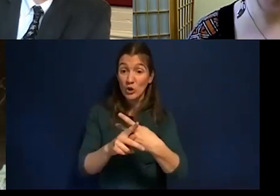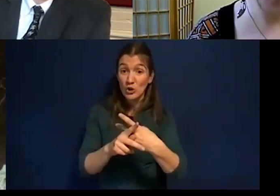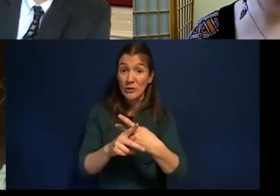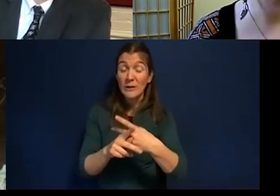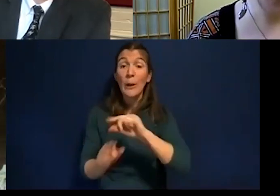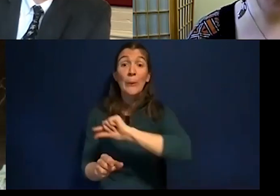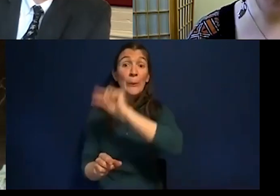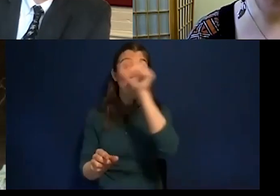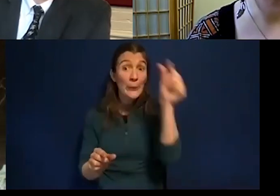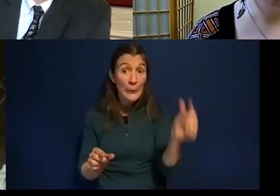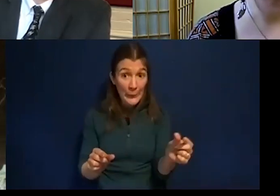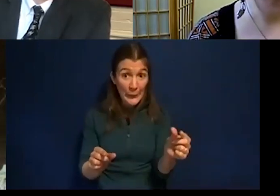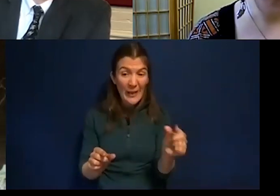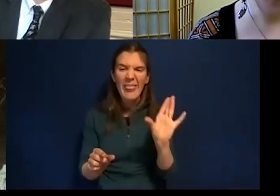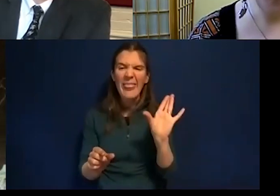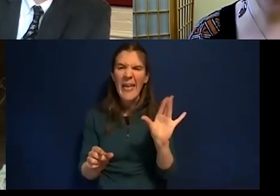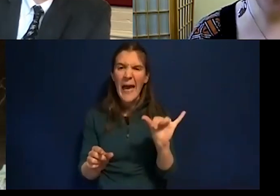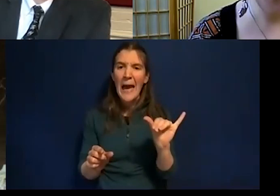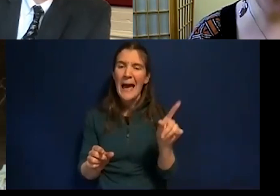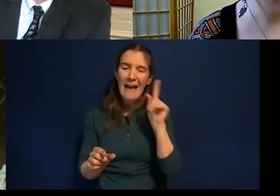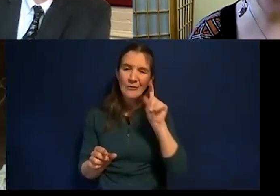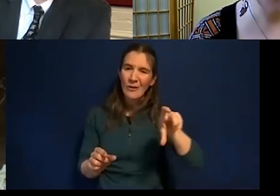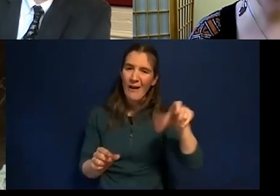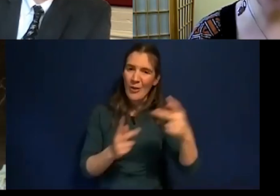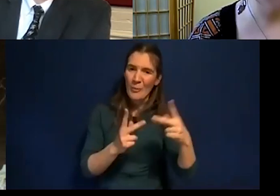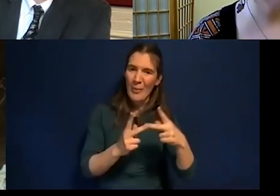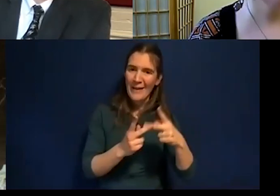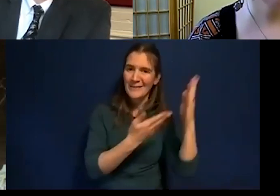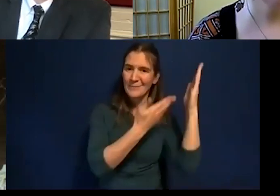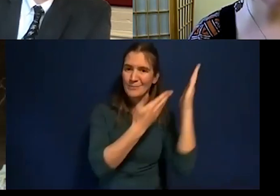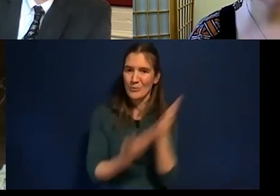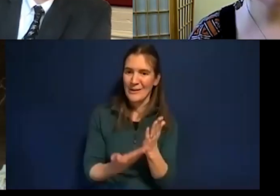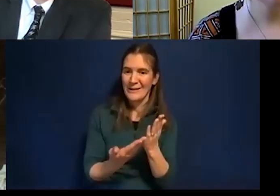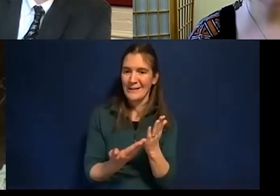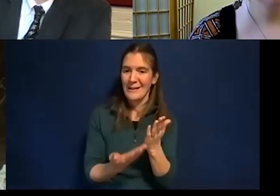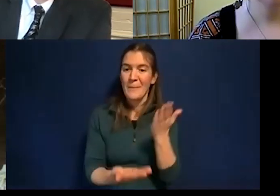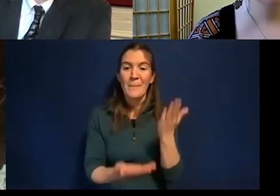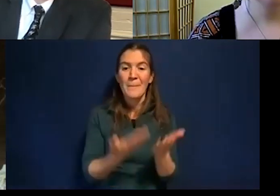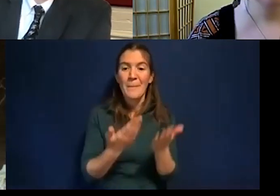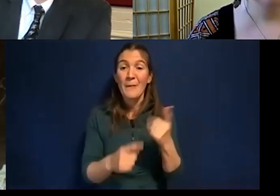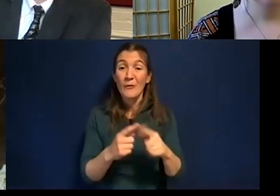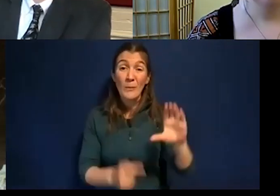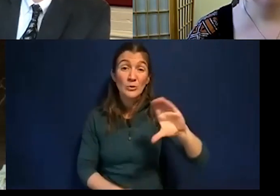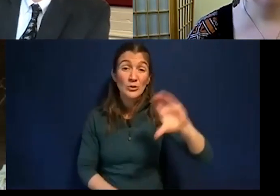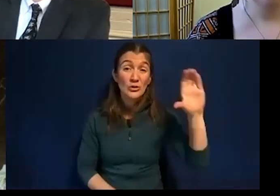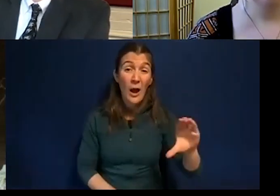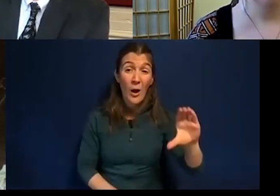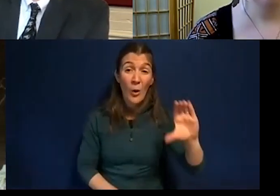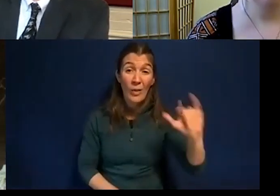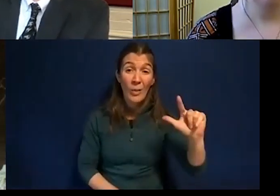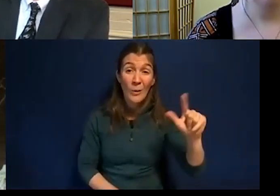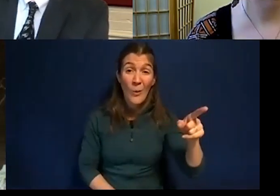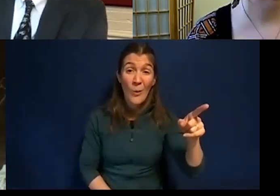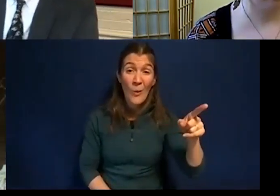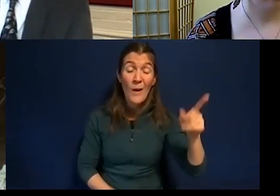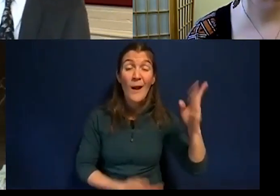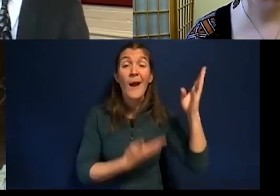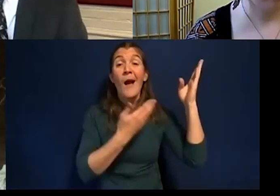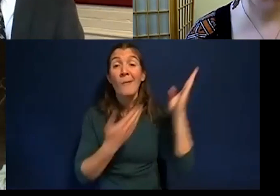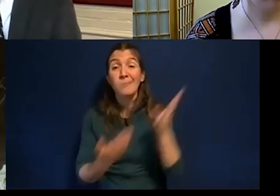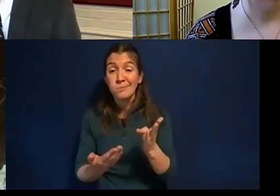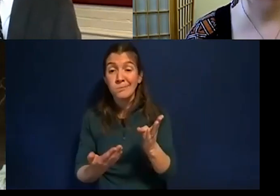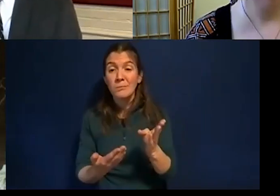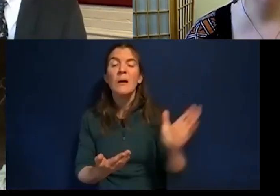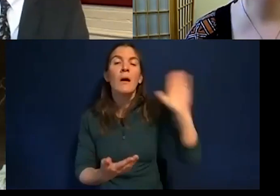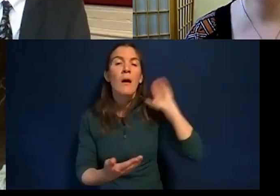frame, that might have to come from someplace like, the pipe might have to come from Chicago, where I did a previous